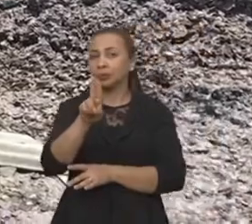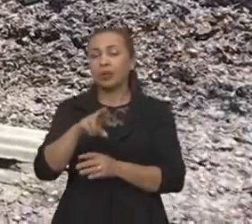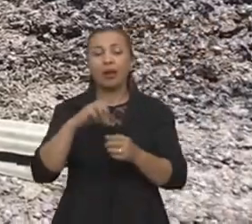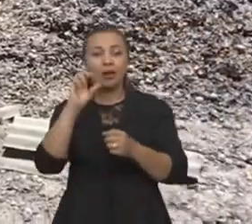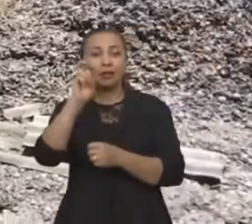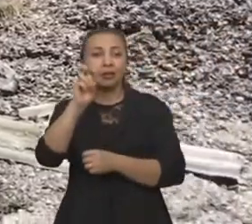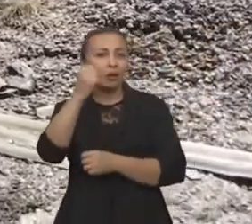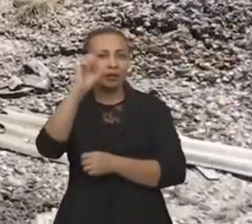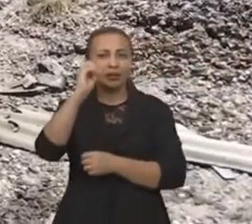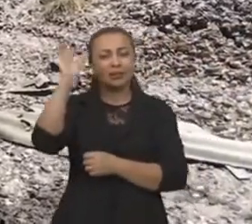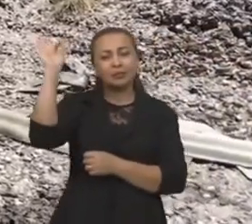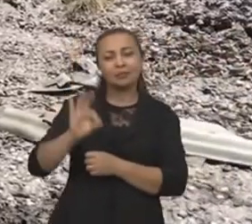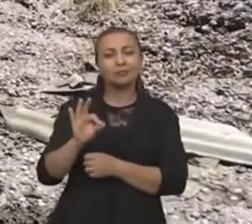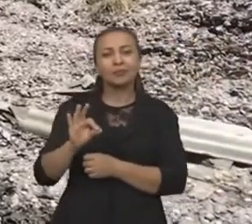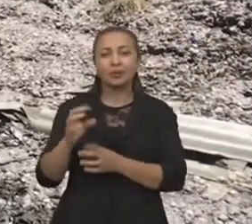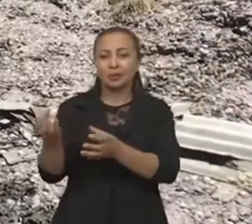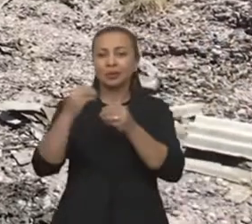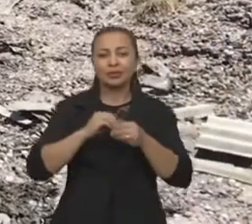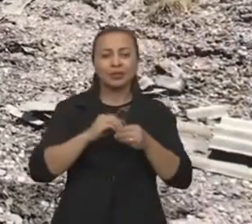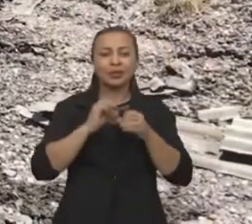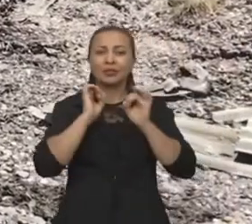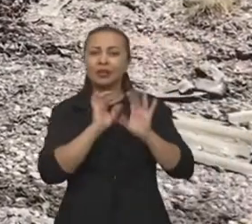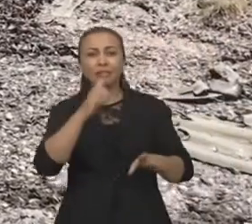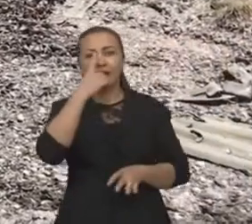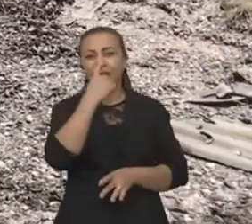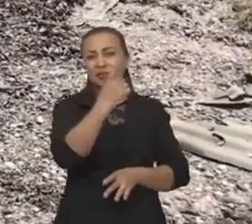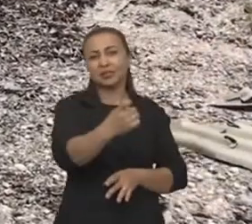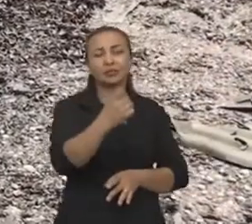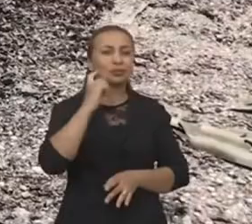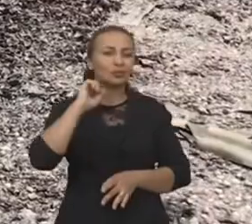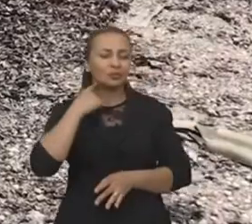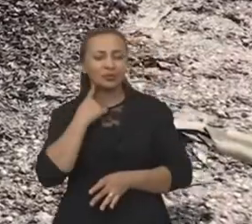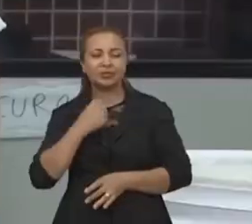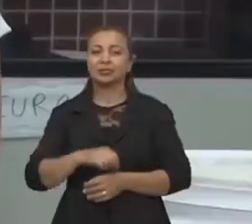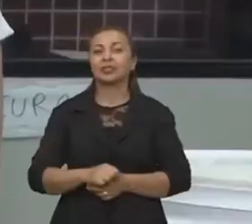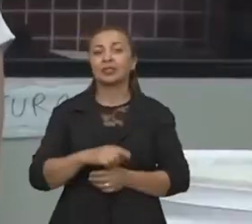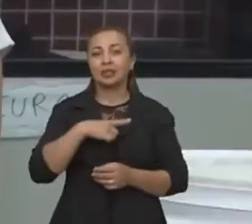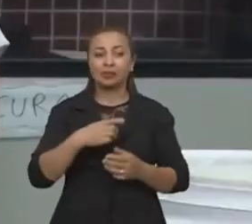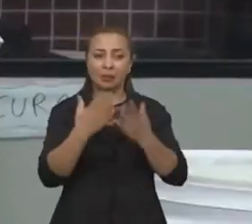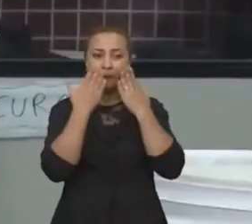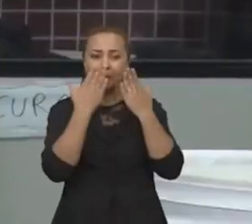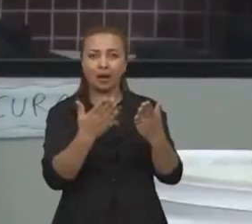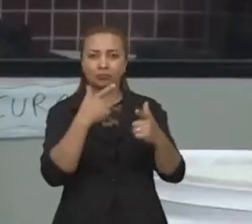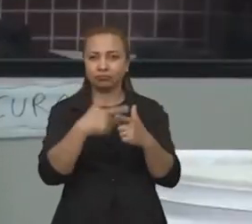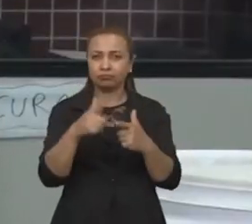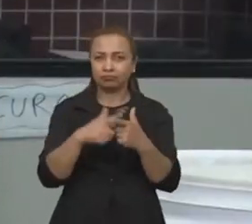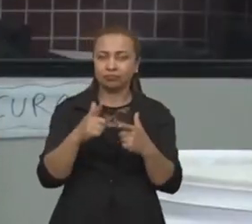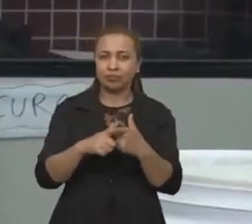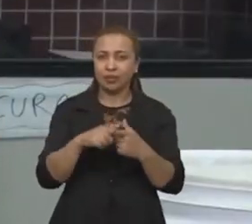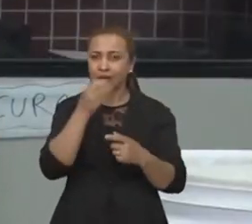% of what comes from the sur-uru is transformed into residues that pollute the place. So, in this problem,